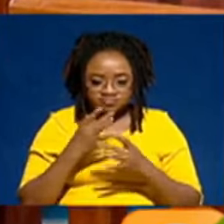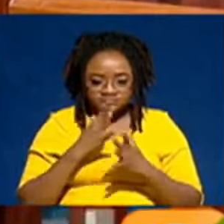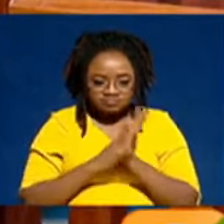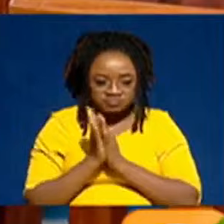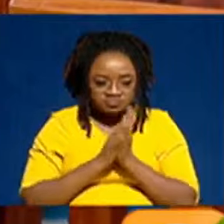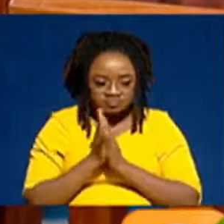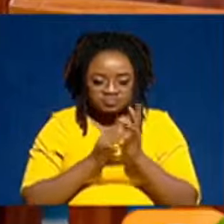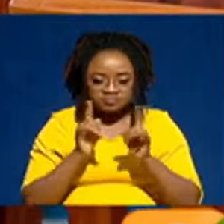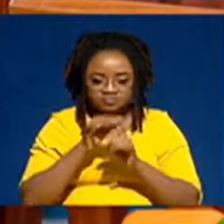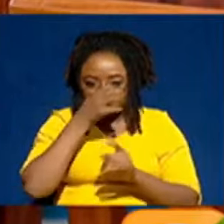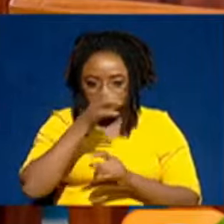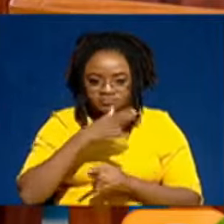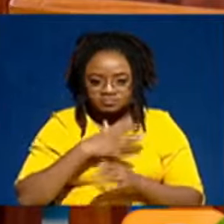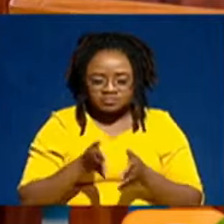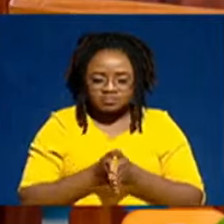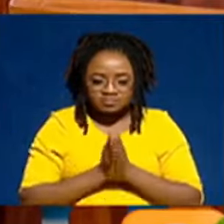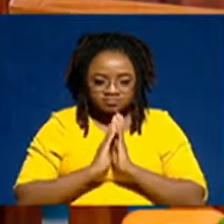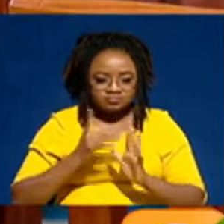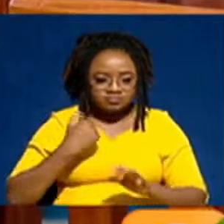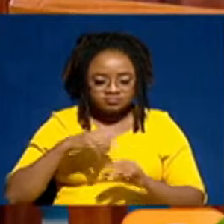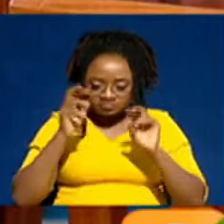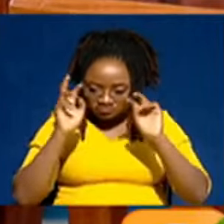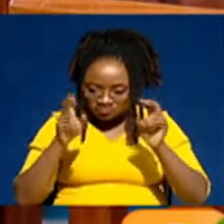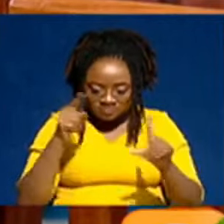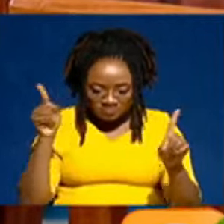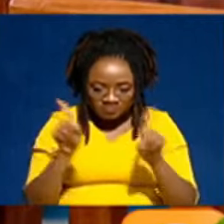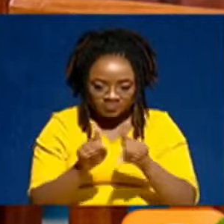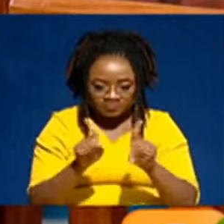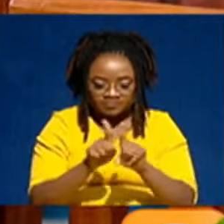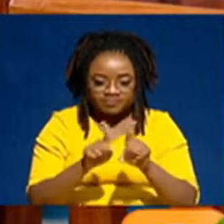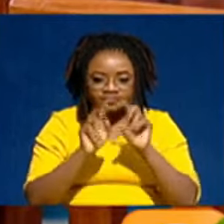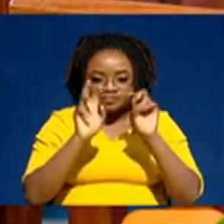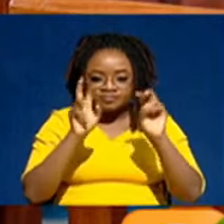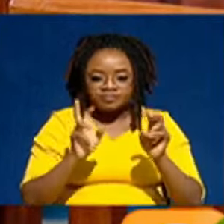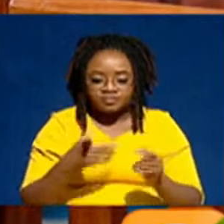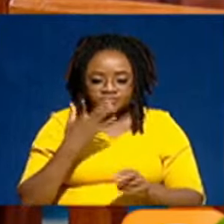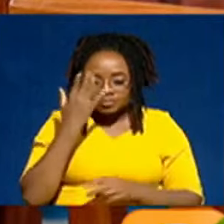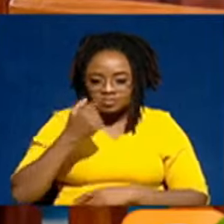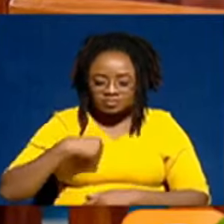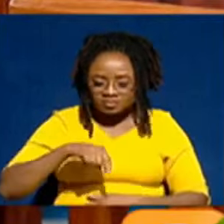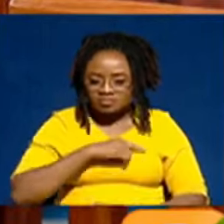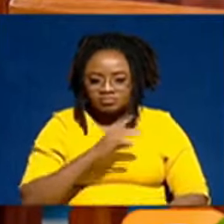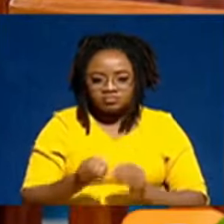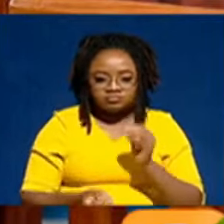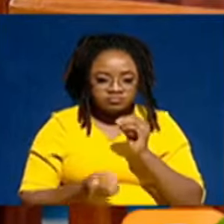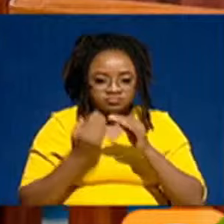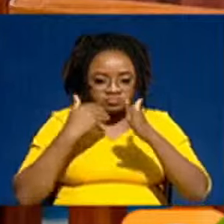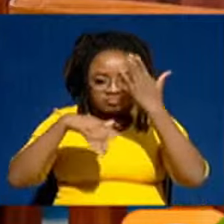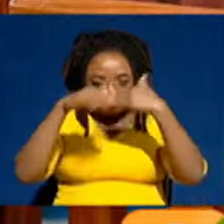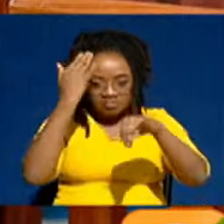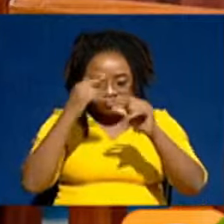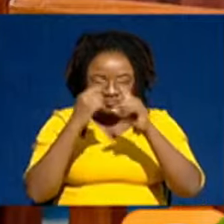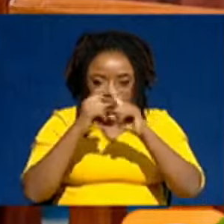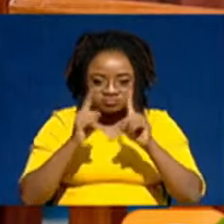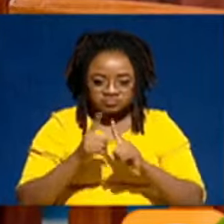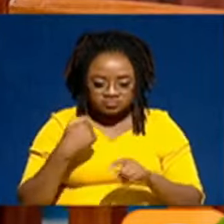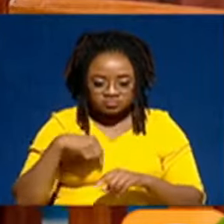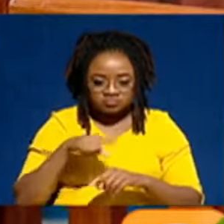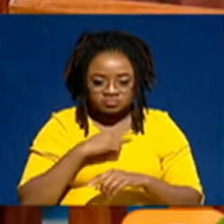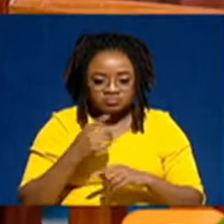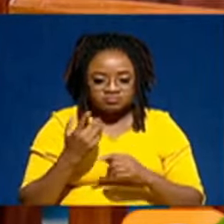him and discuss these very issues that we are discussing today, because we are professionals. And it's not even just about ourselves as architects. You know,